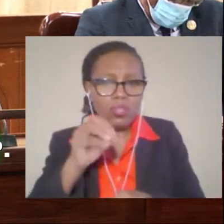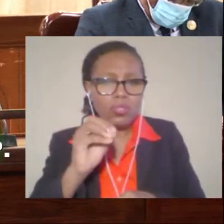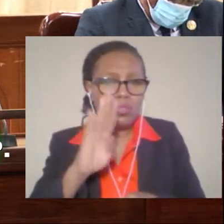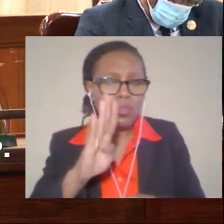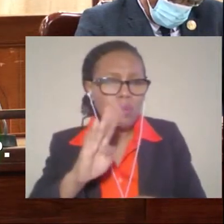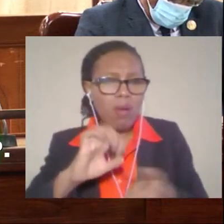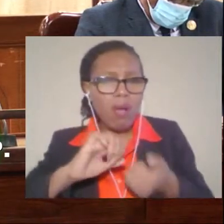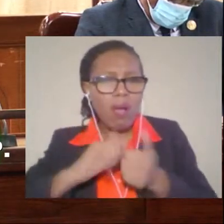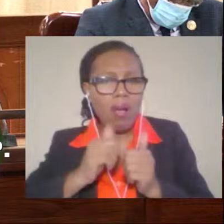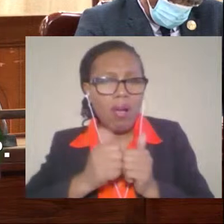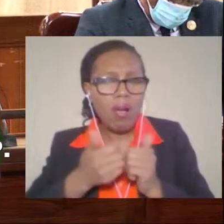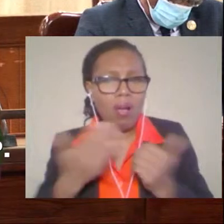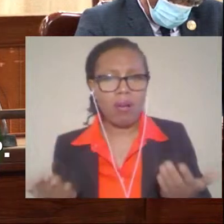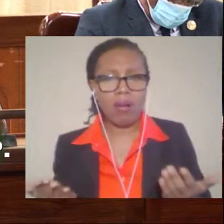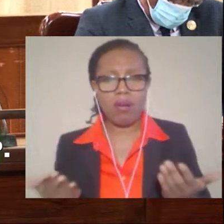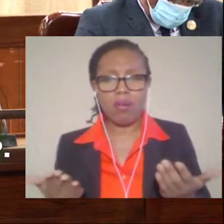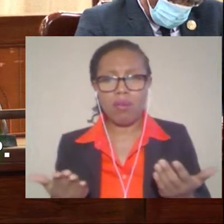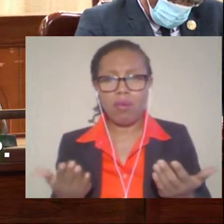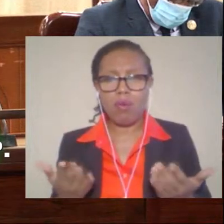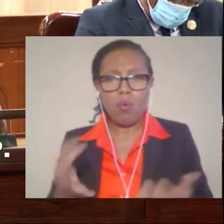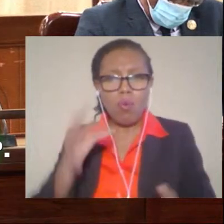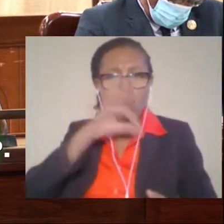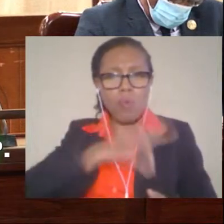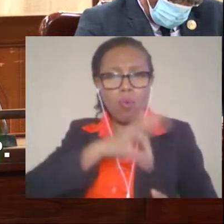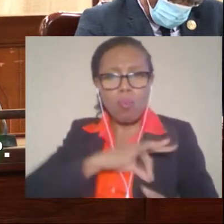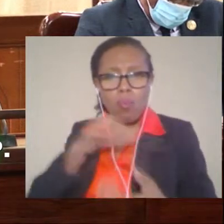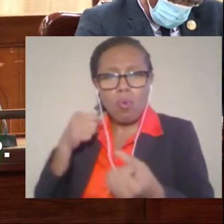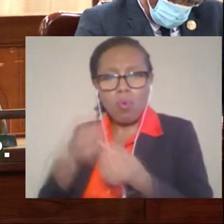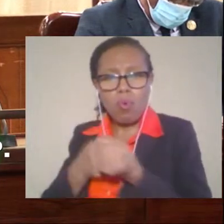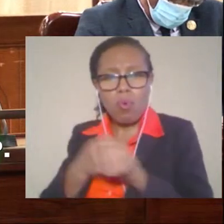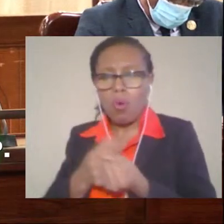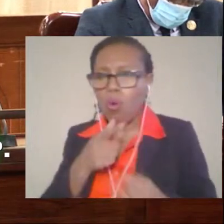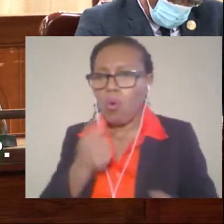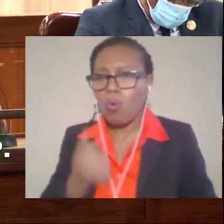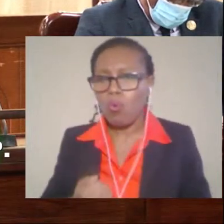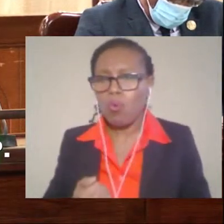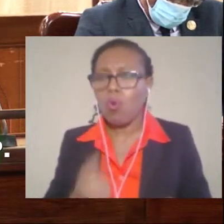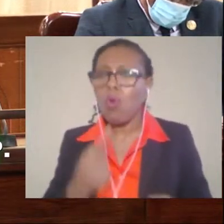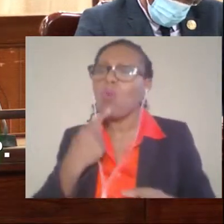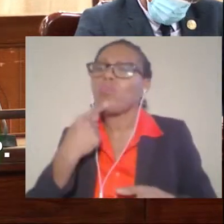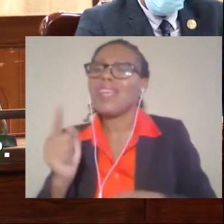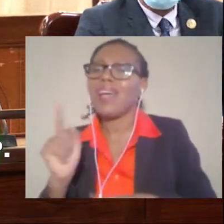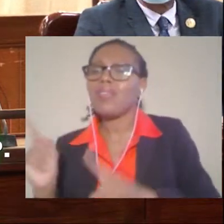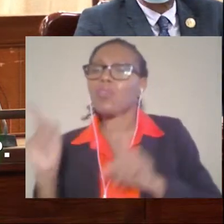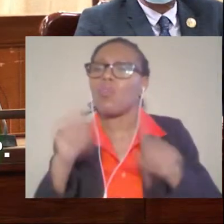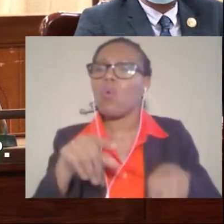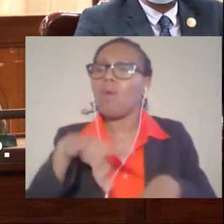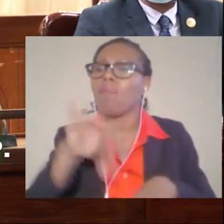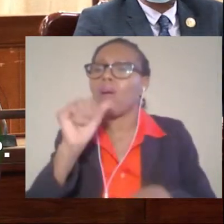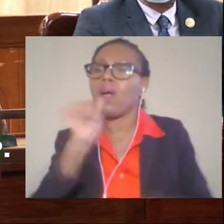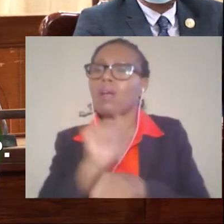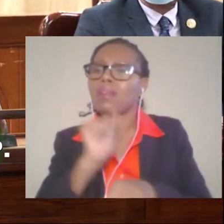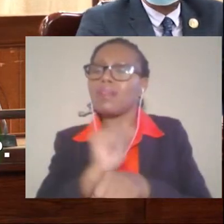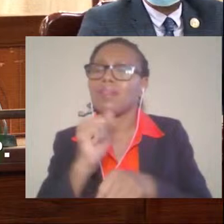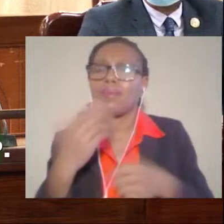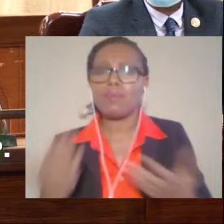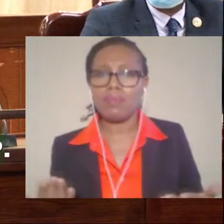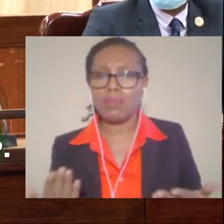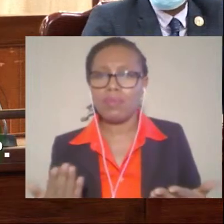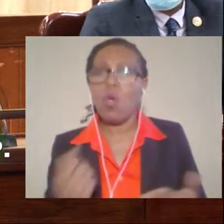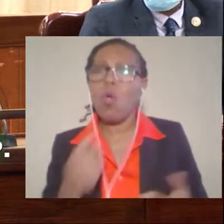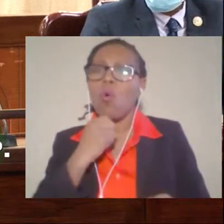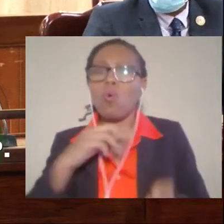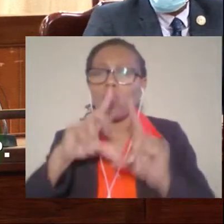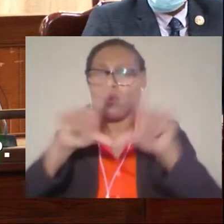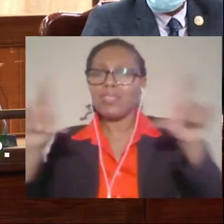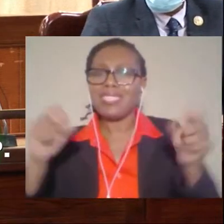her benefactor? Who sent her for the job? Who authorized the check to be issued?